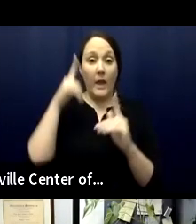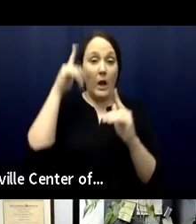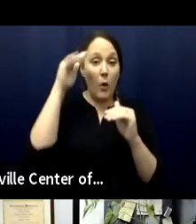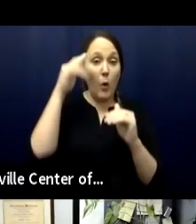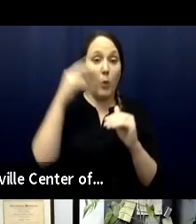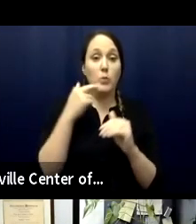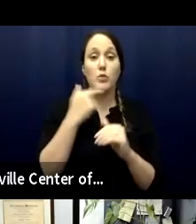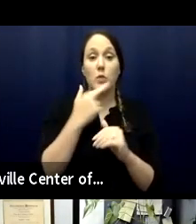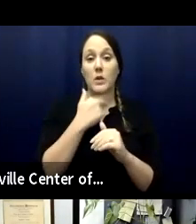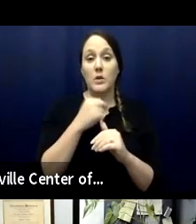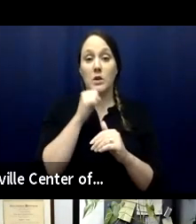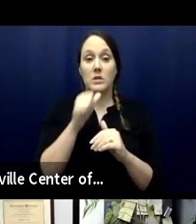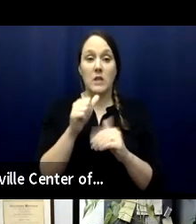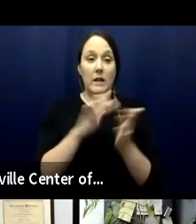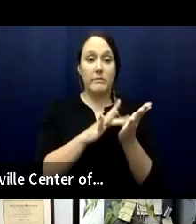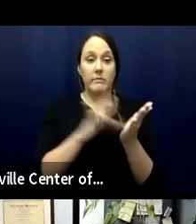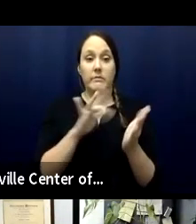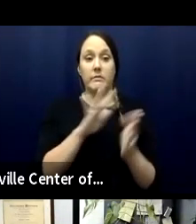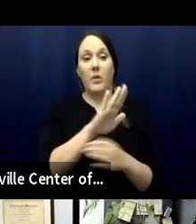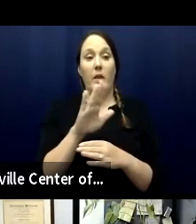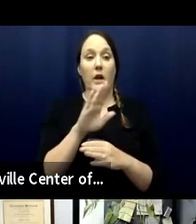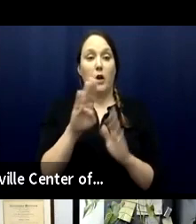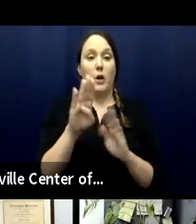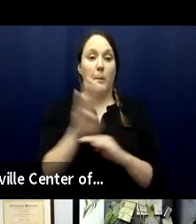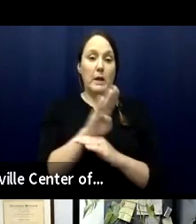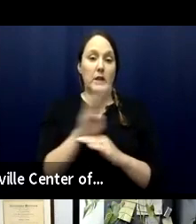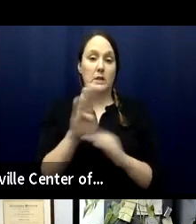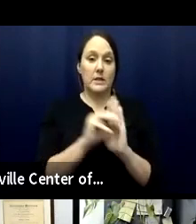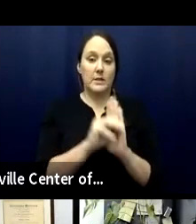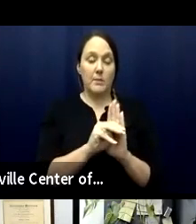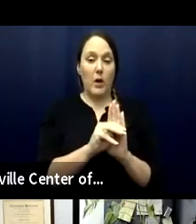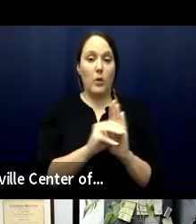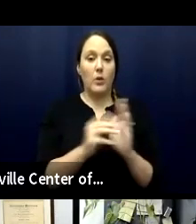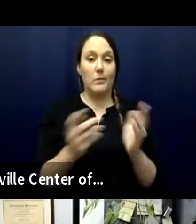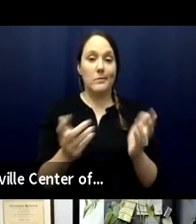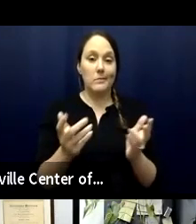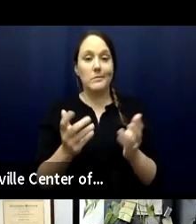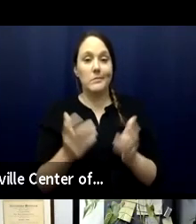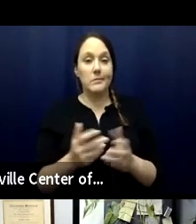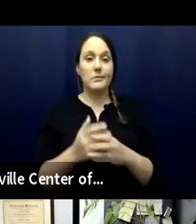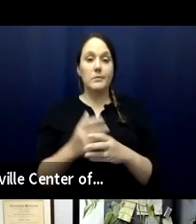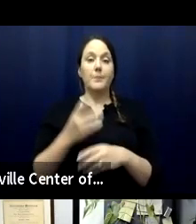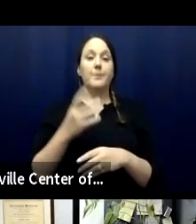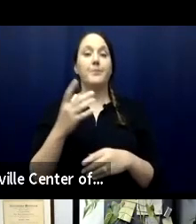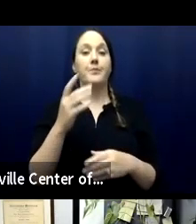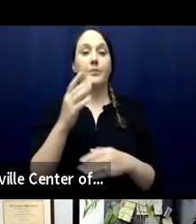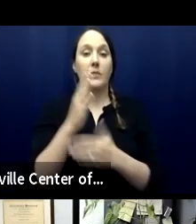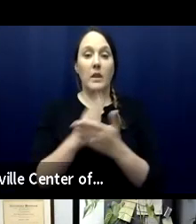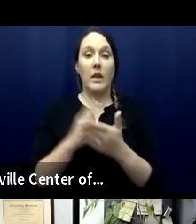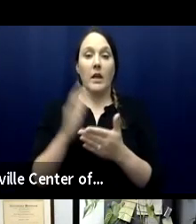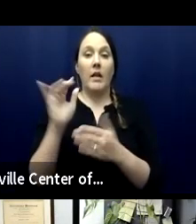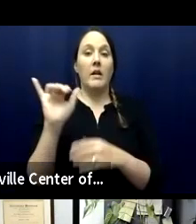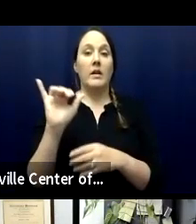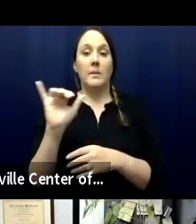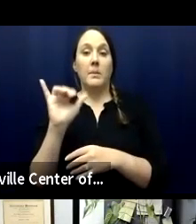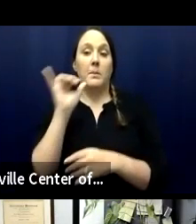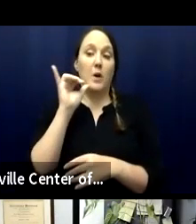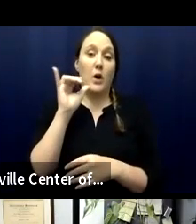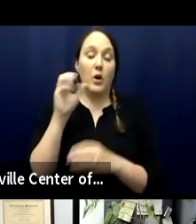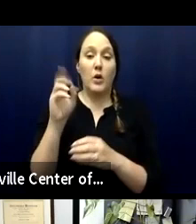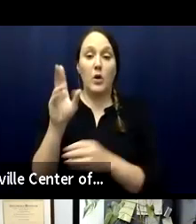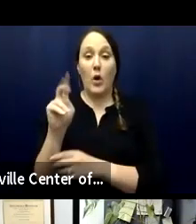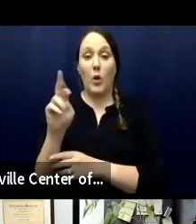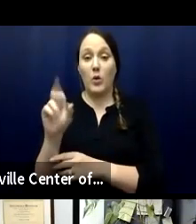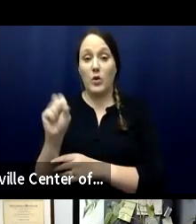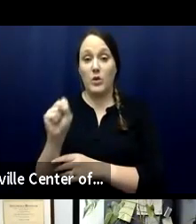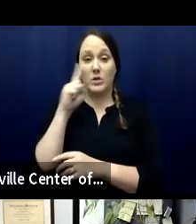restaurants are not exploiting their business model as some of the bar owners assume is happening. I don't know if that's